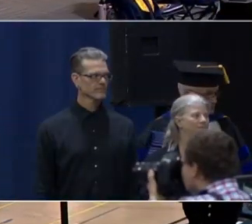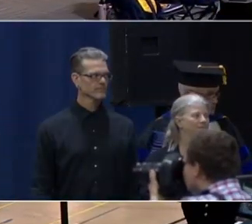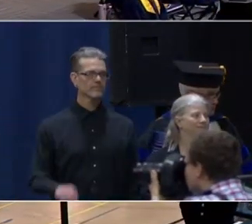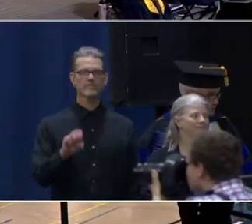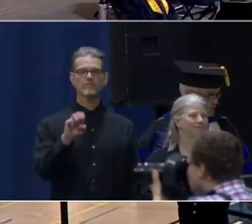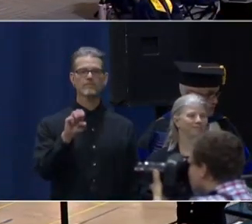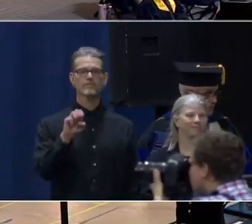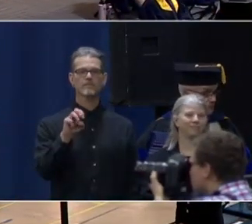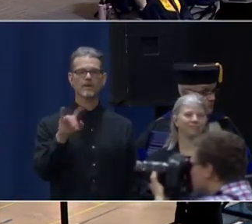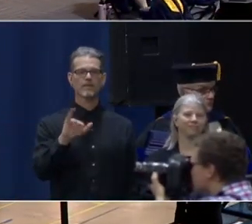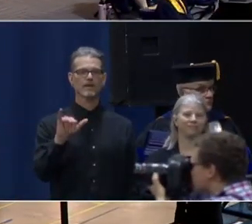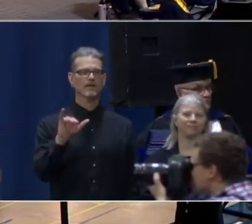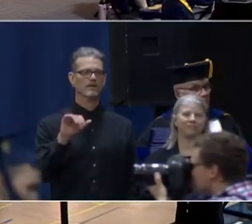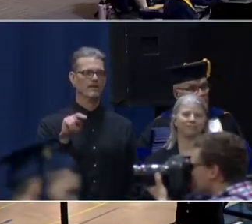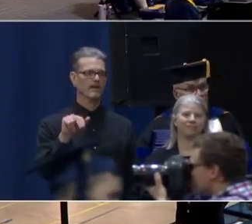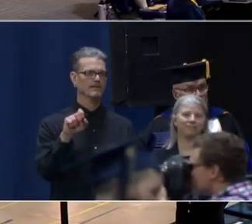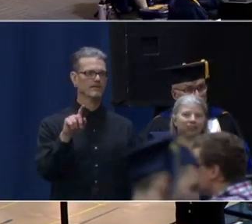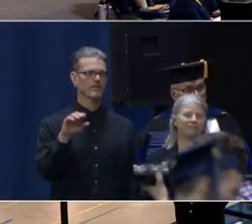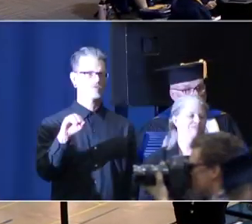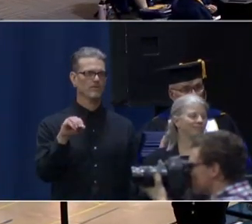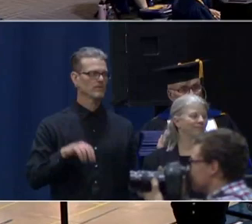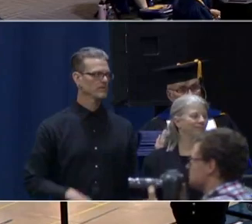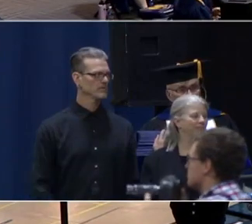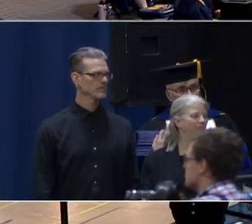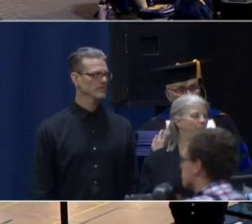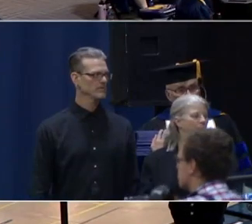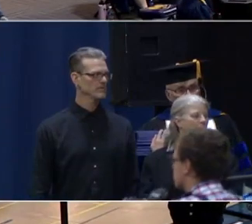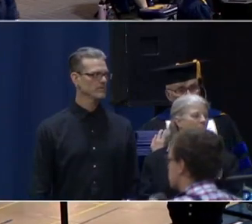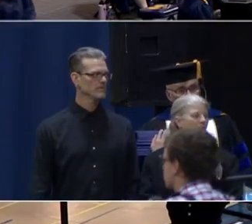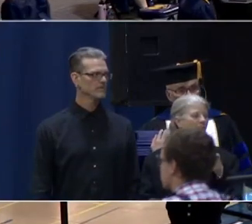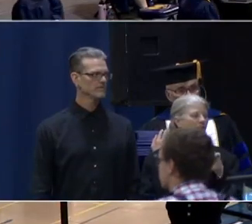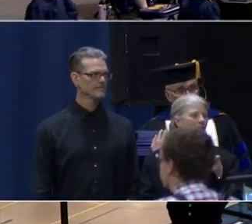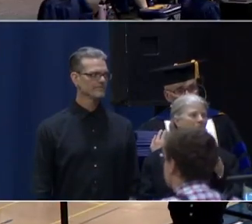Emily Maceo. Tanner Howard.